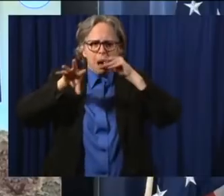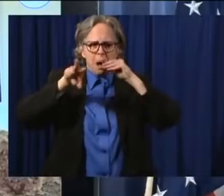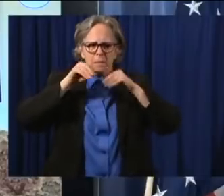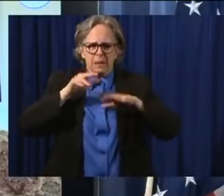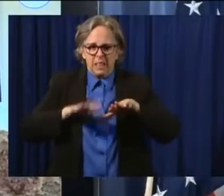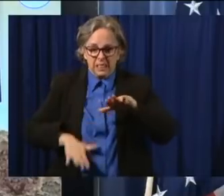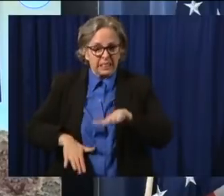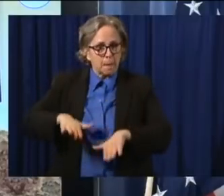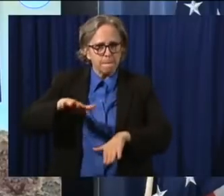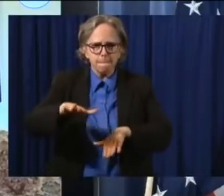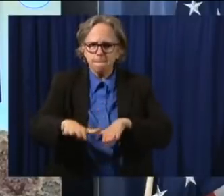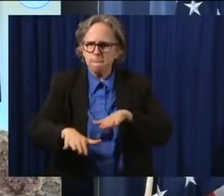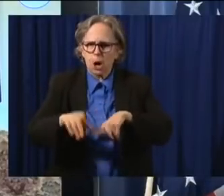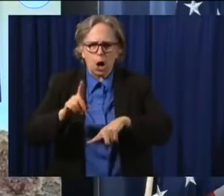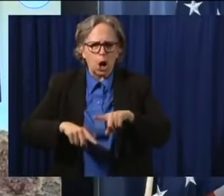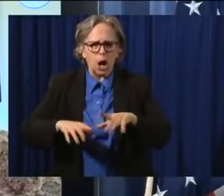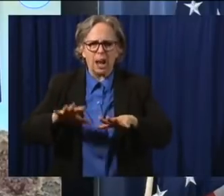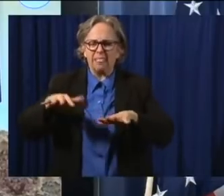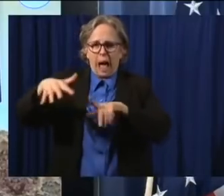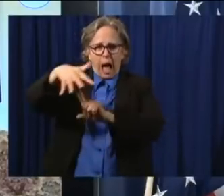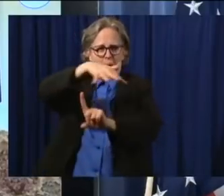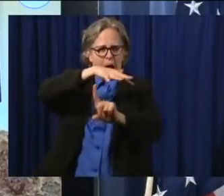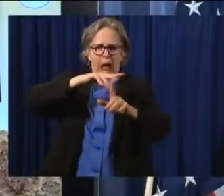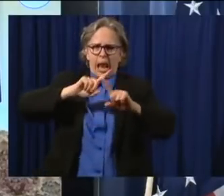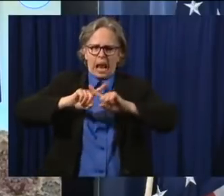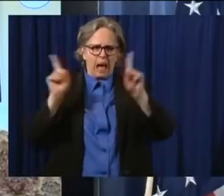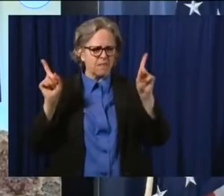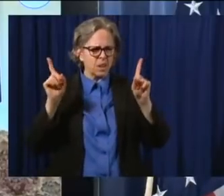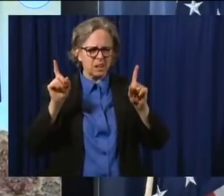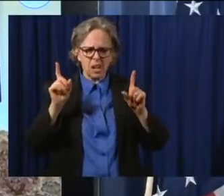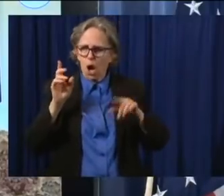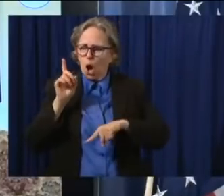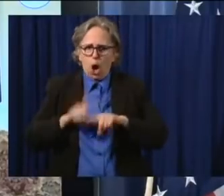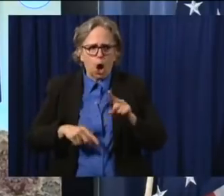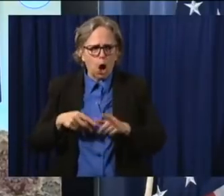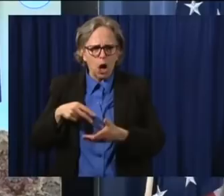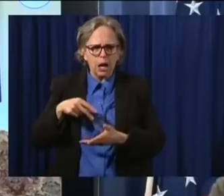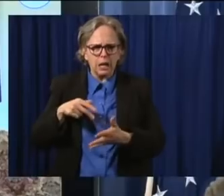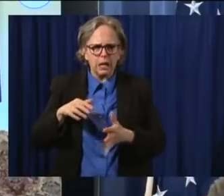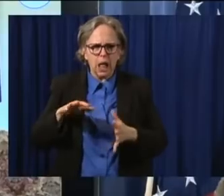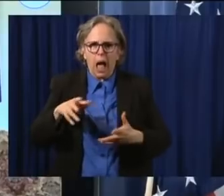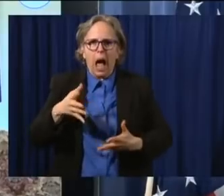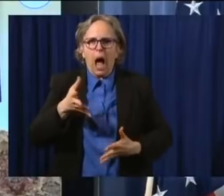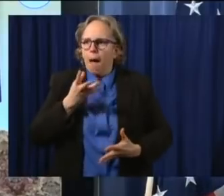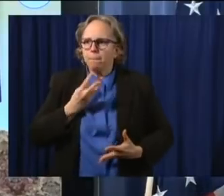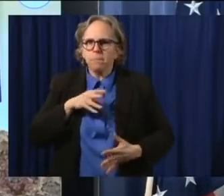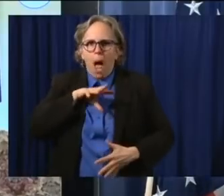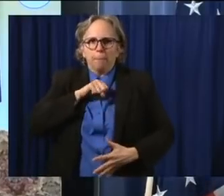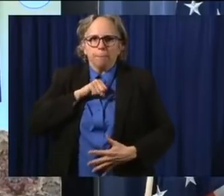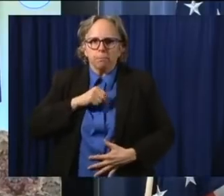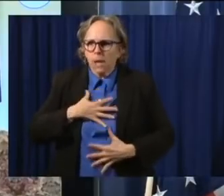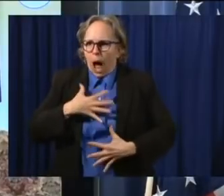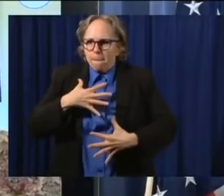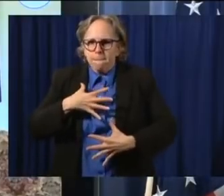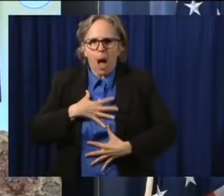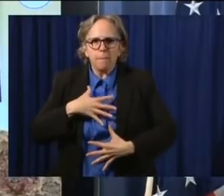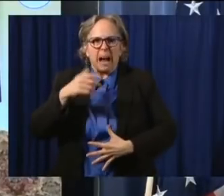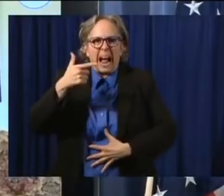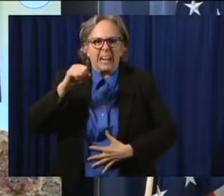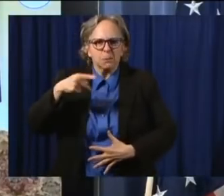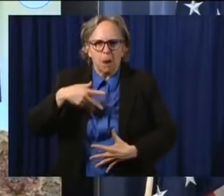was literally gasping for air. And that's sort of the biggest thing now